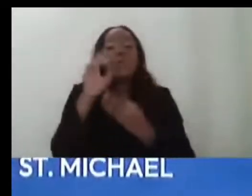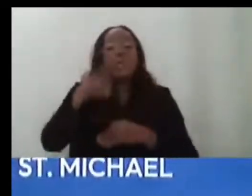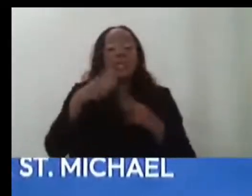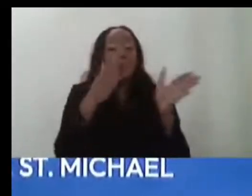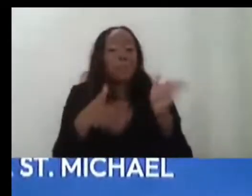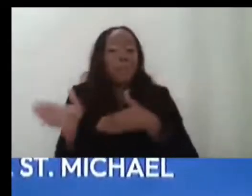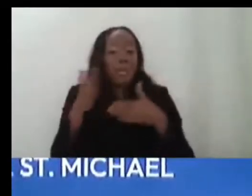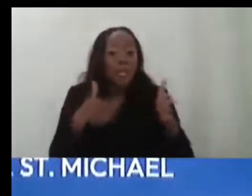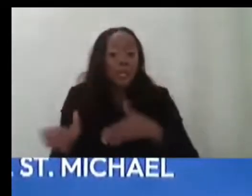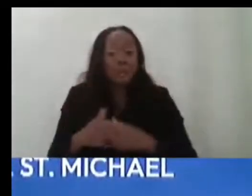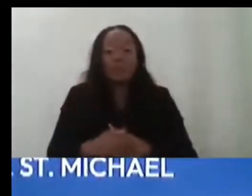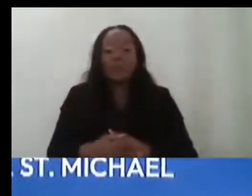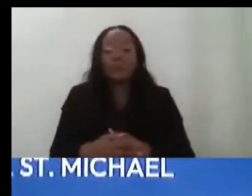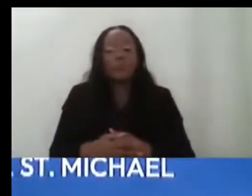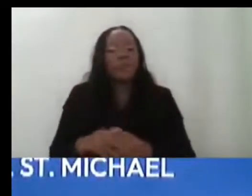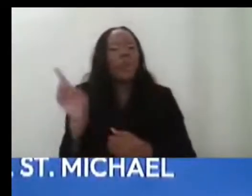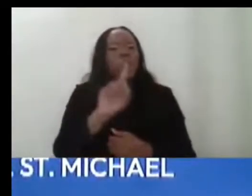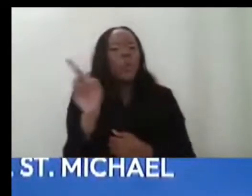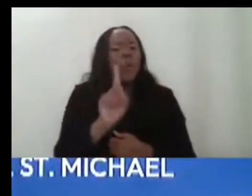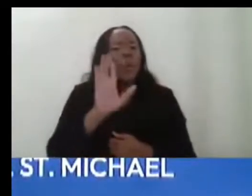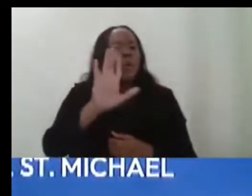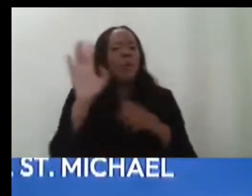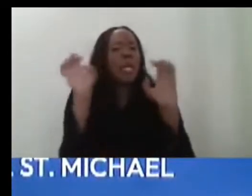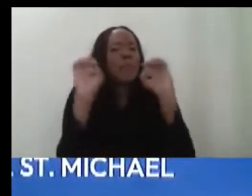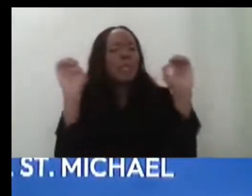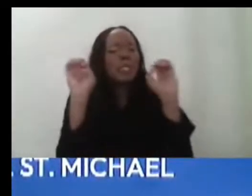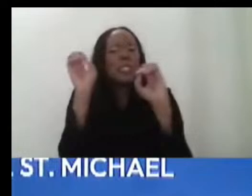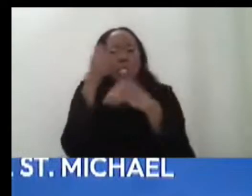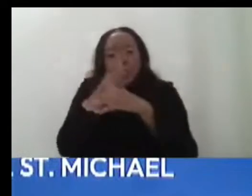your nearest emergency shelter,